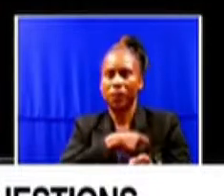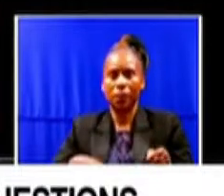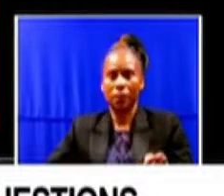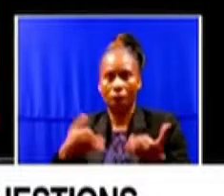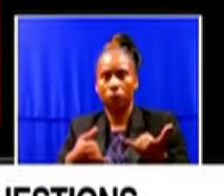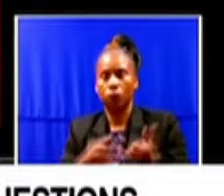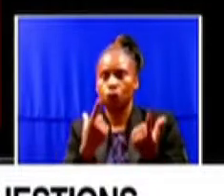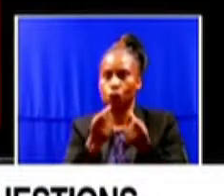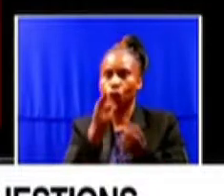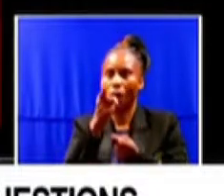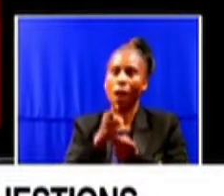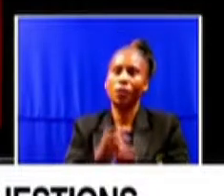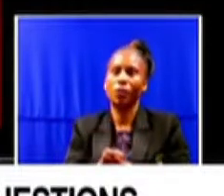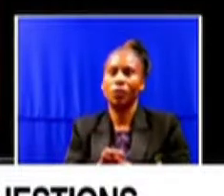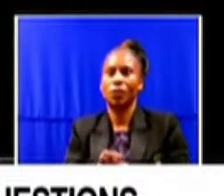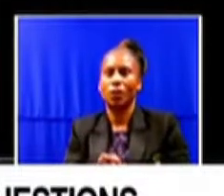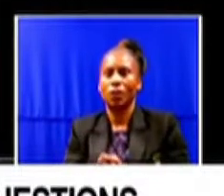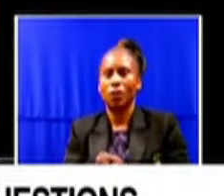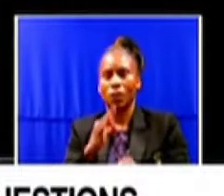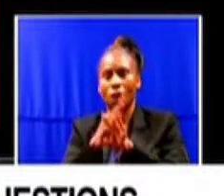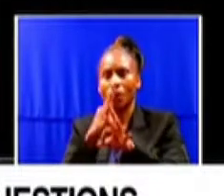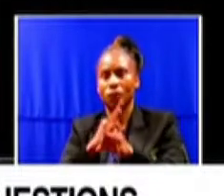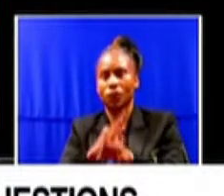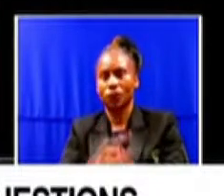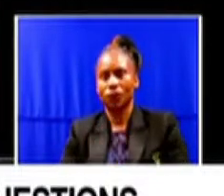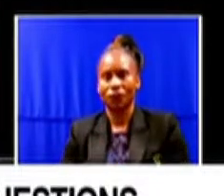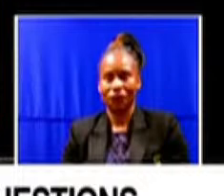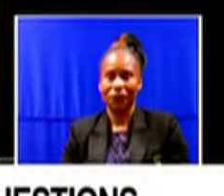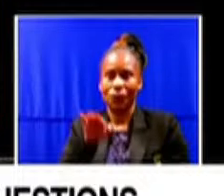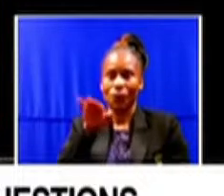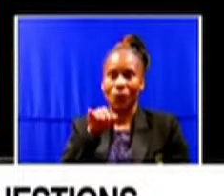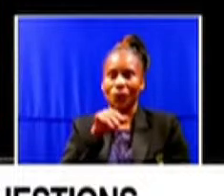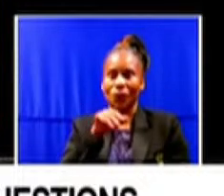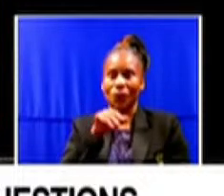kanjalo baba.